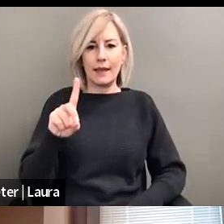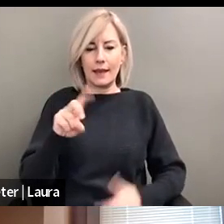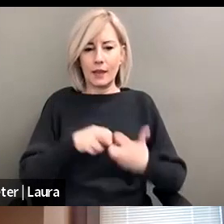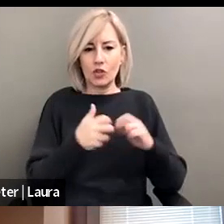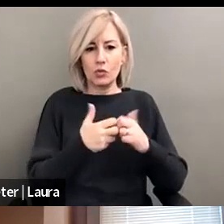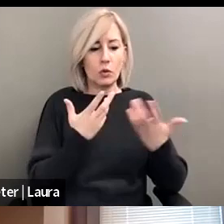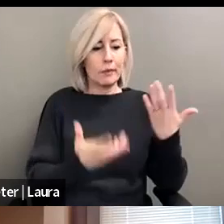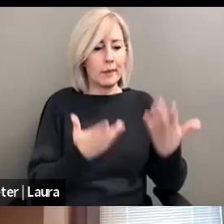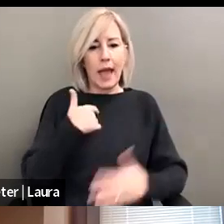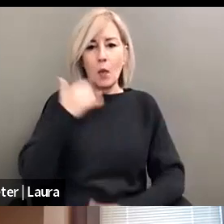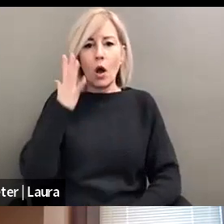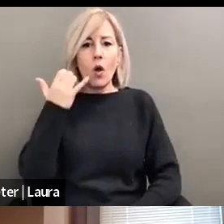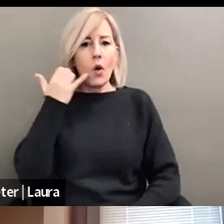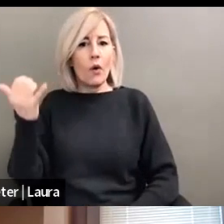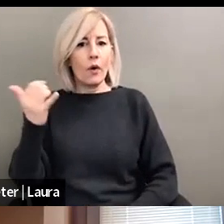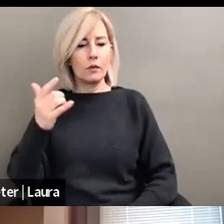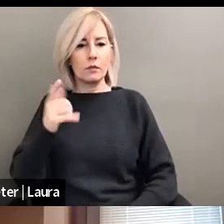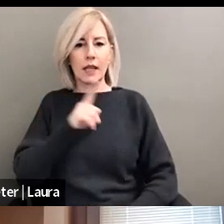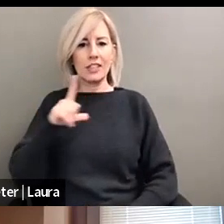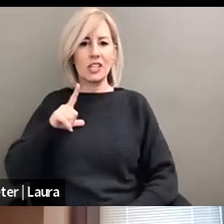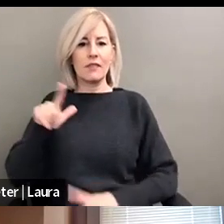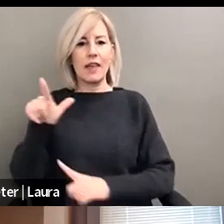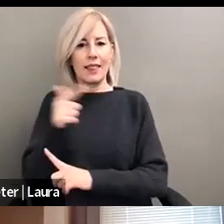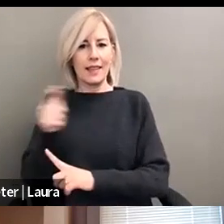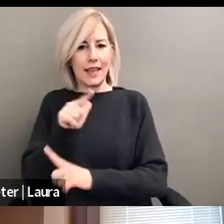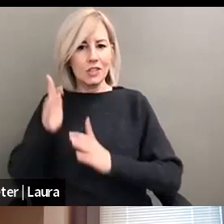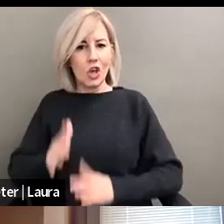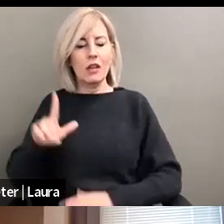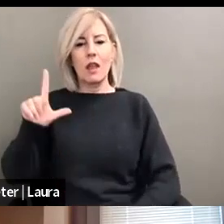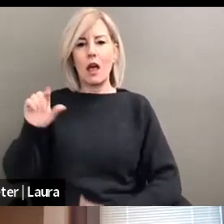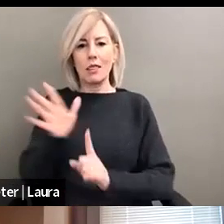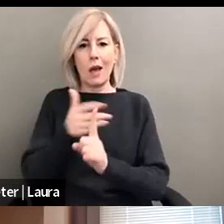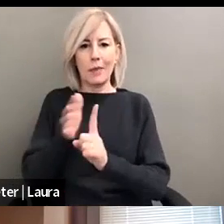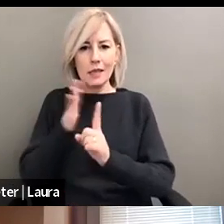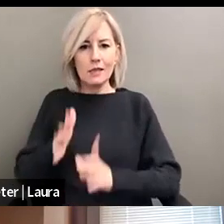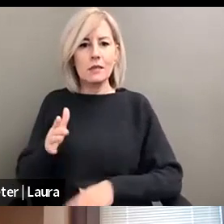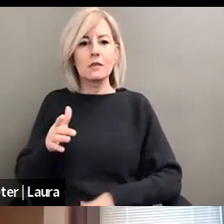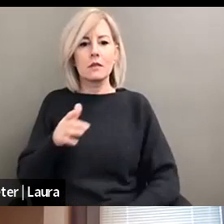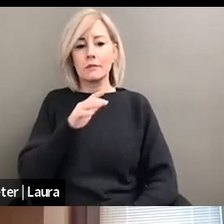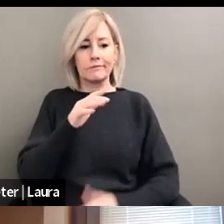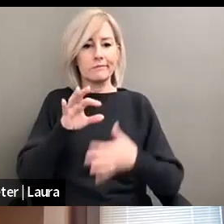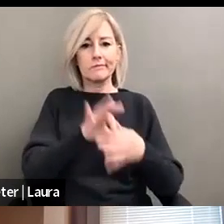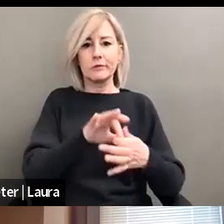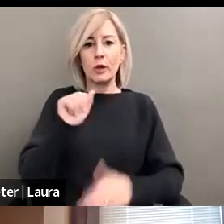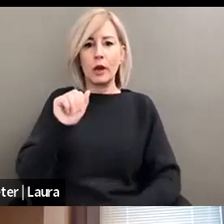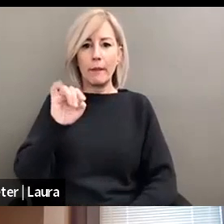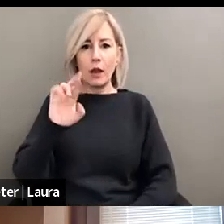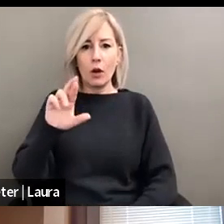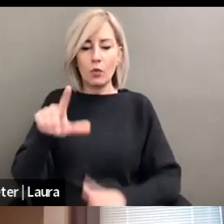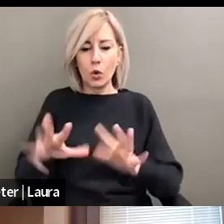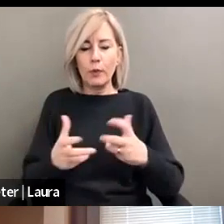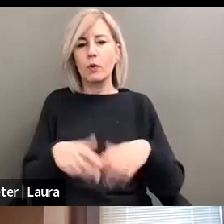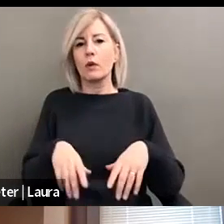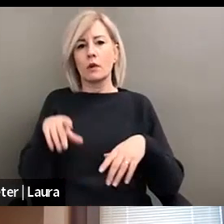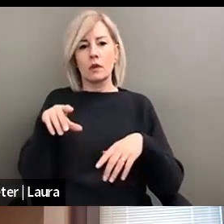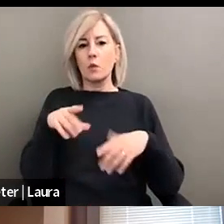might call the legislative liaison, the lobbyist, to AmeriGroup or to Iowa Total Care and say, I've got